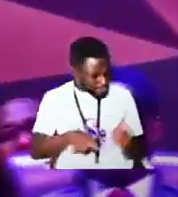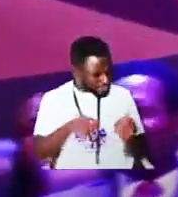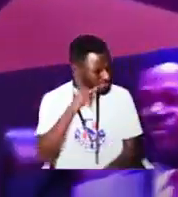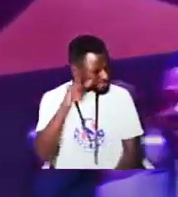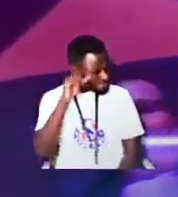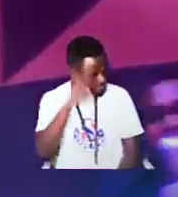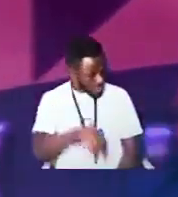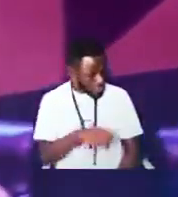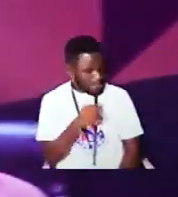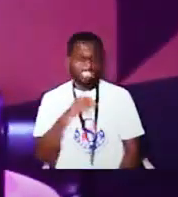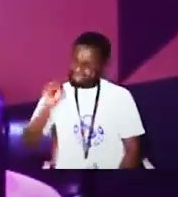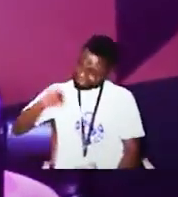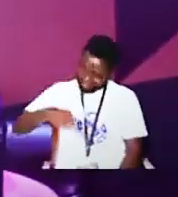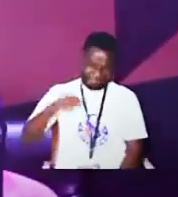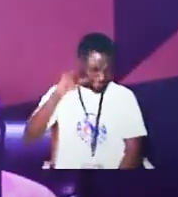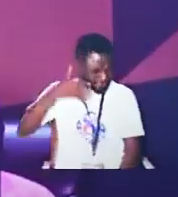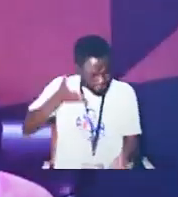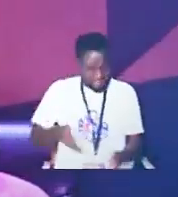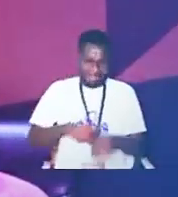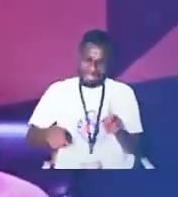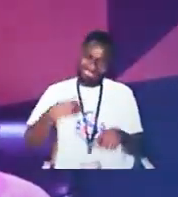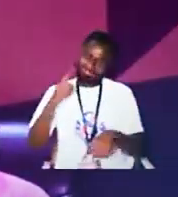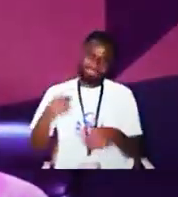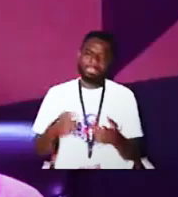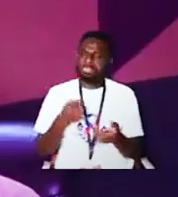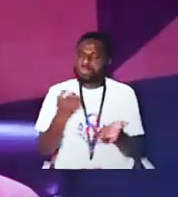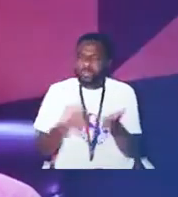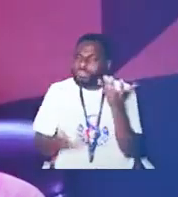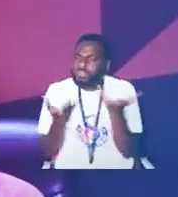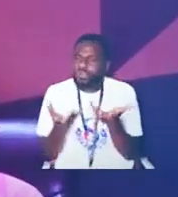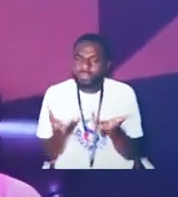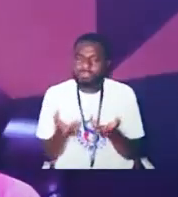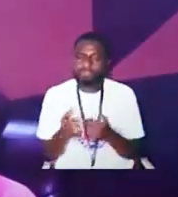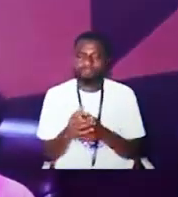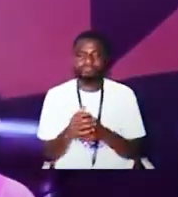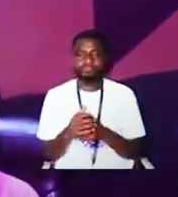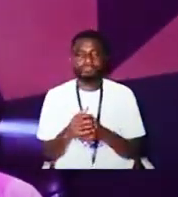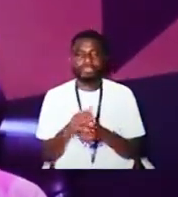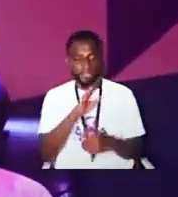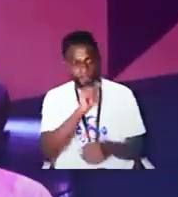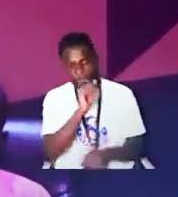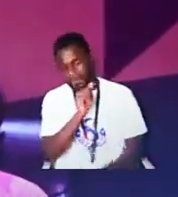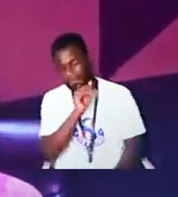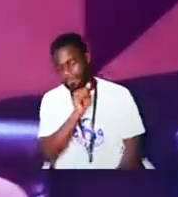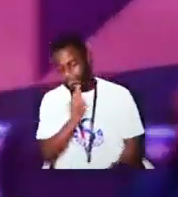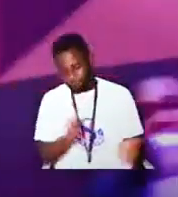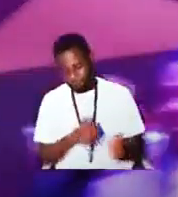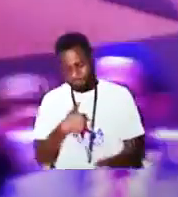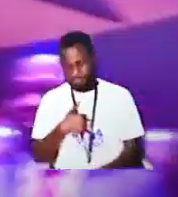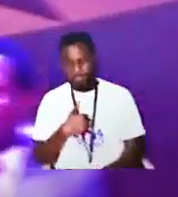He said, "Yes. What do you want?" He said, come.